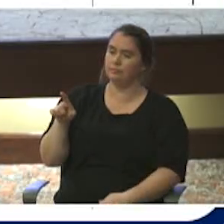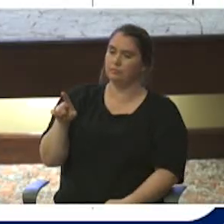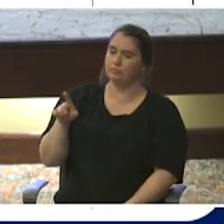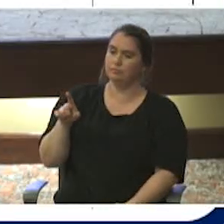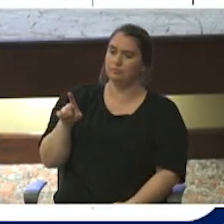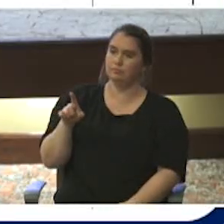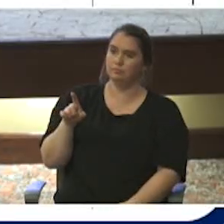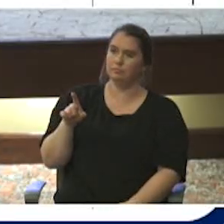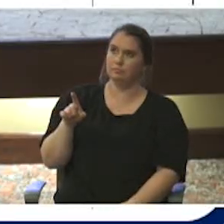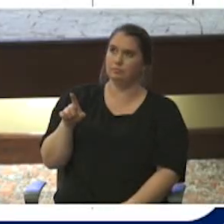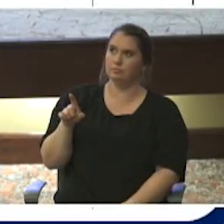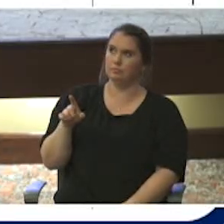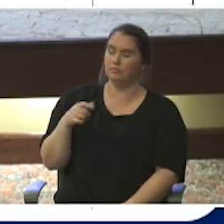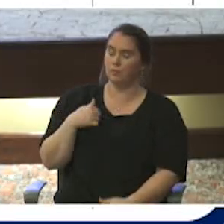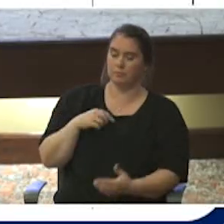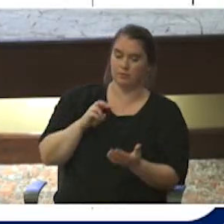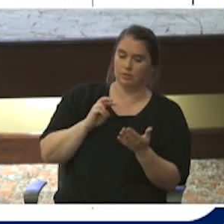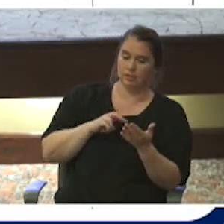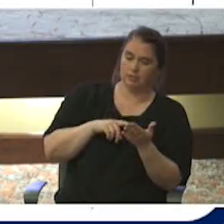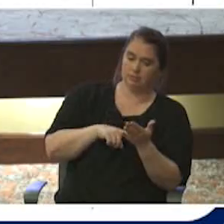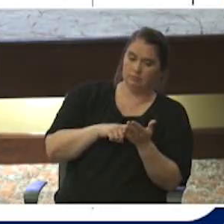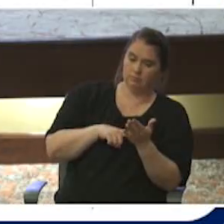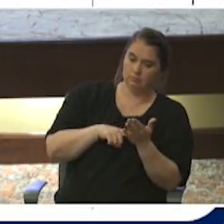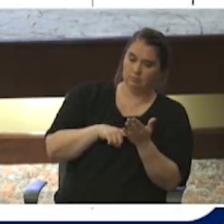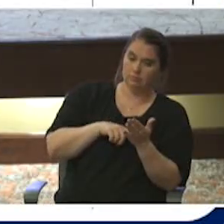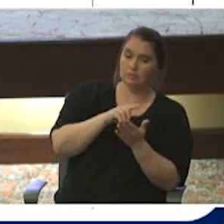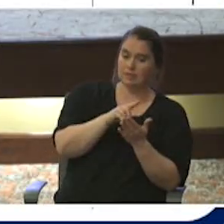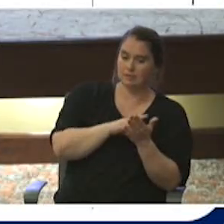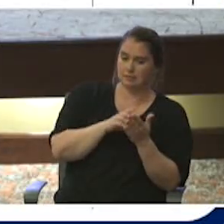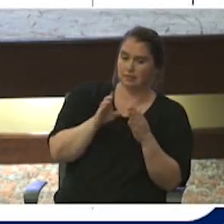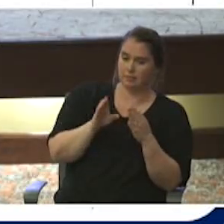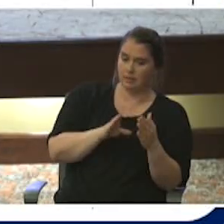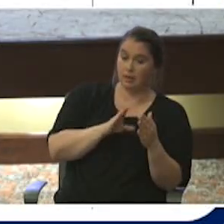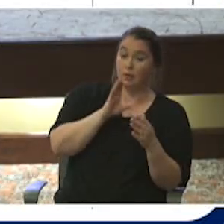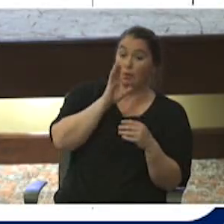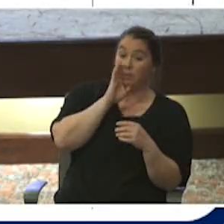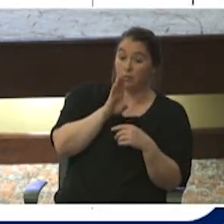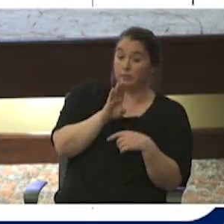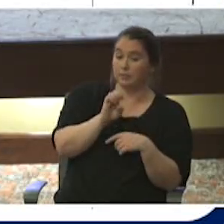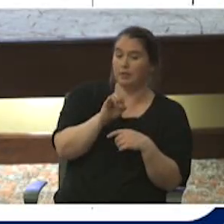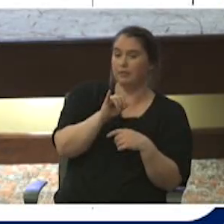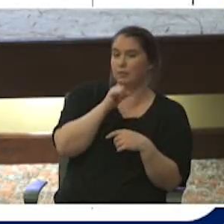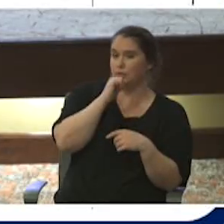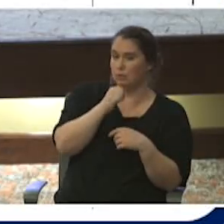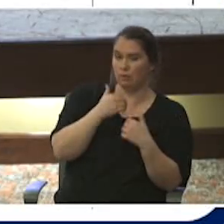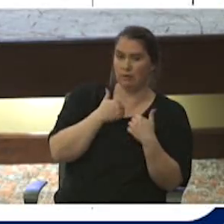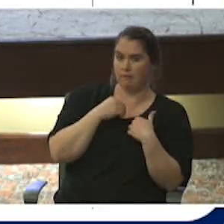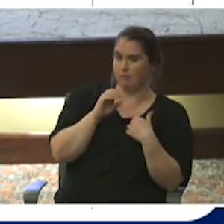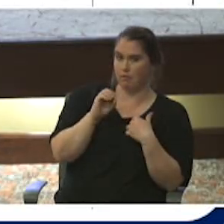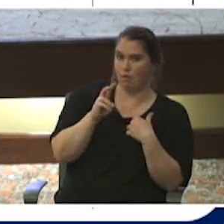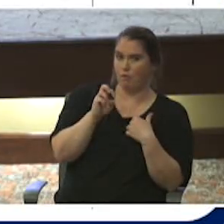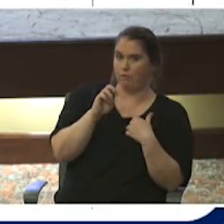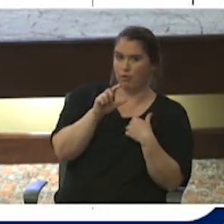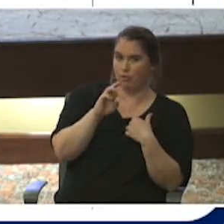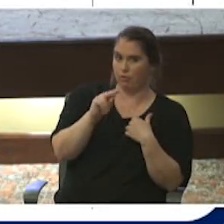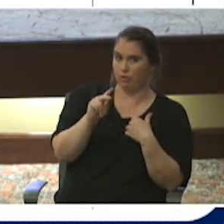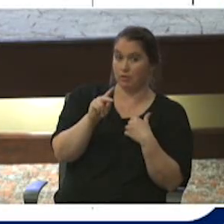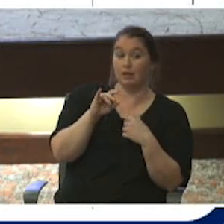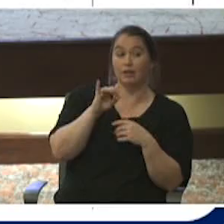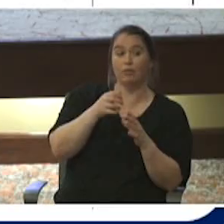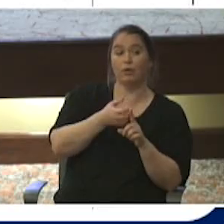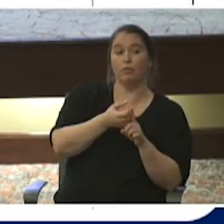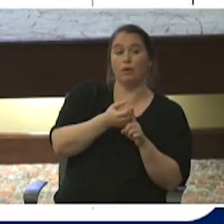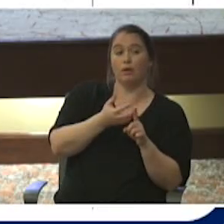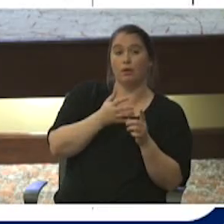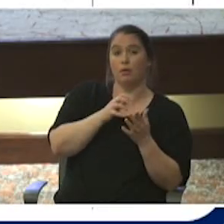or am I looking at what the design plan would be if we don't have the overlook? If we remove this, we